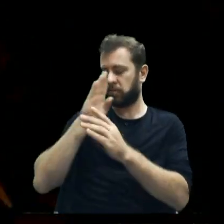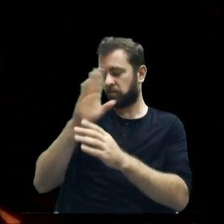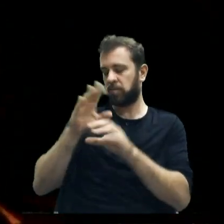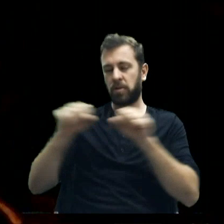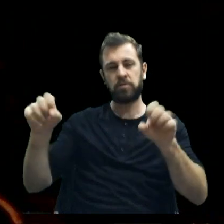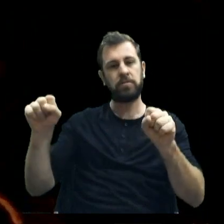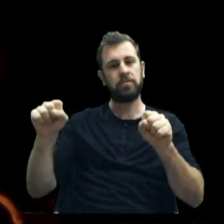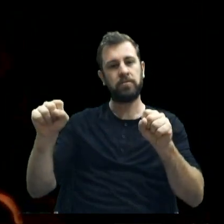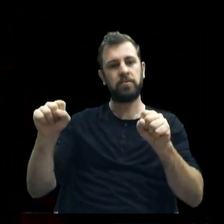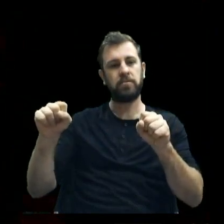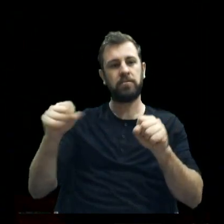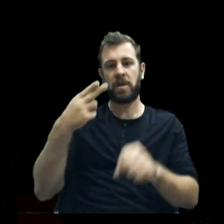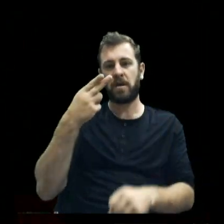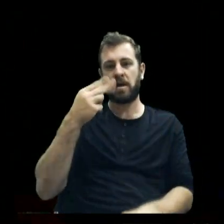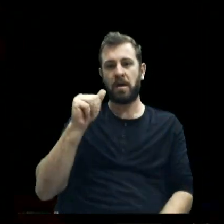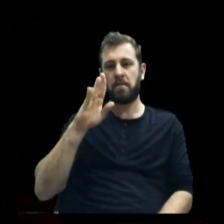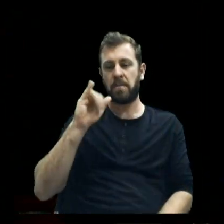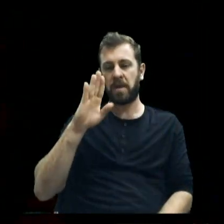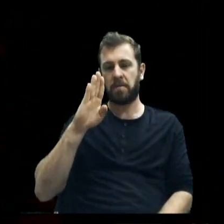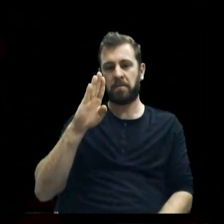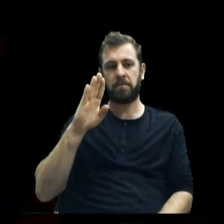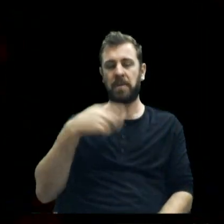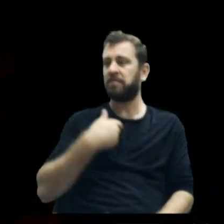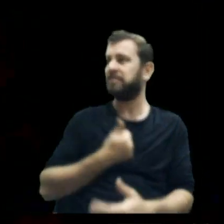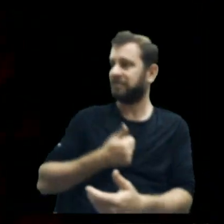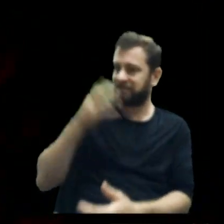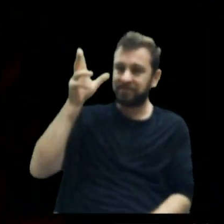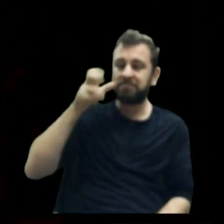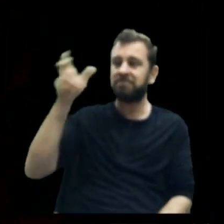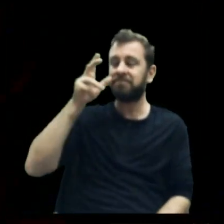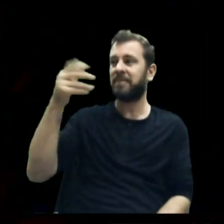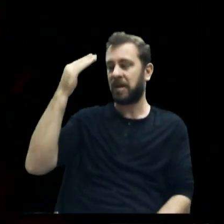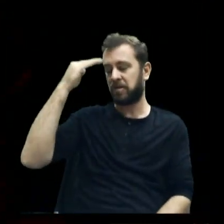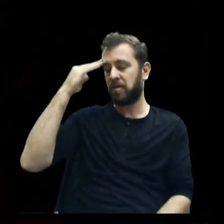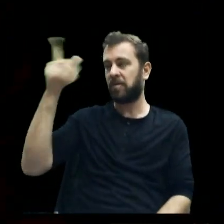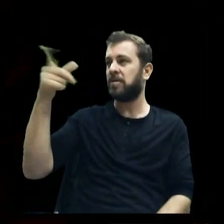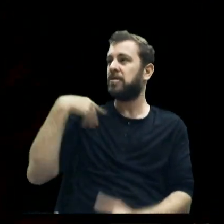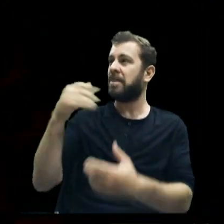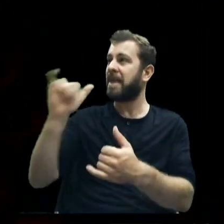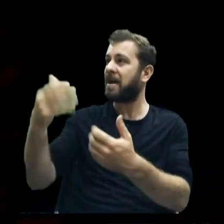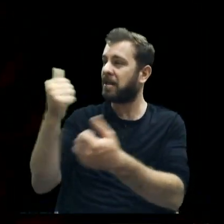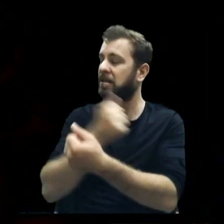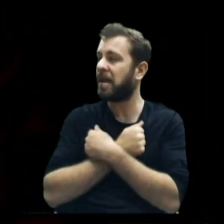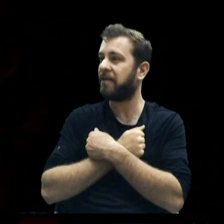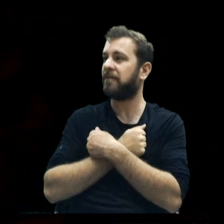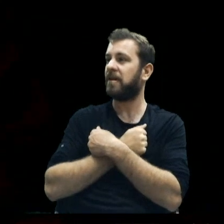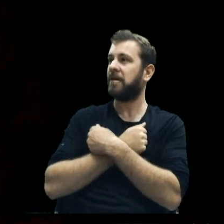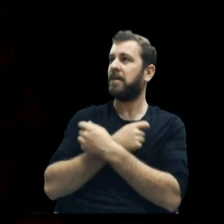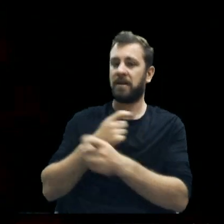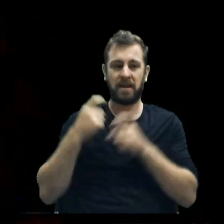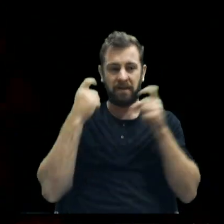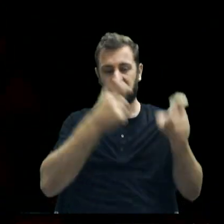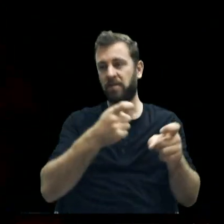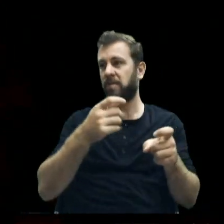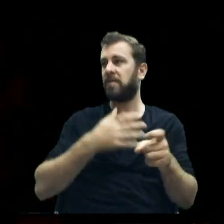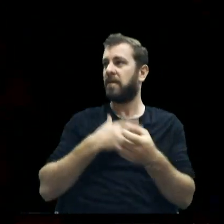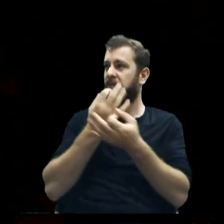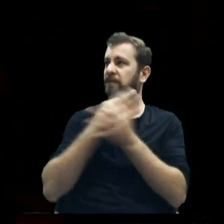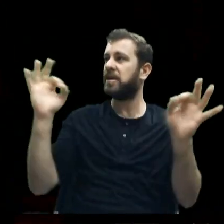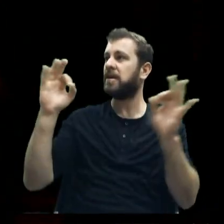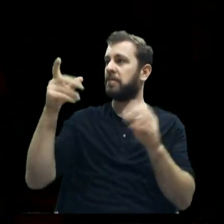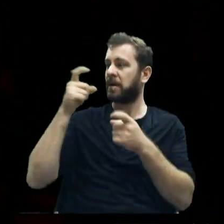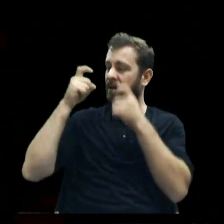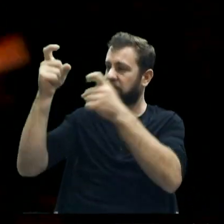Habib hears this and says, I had no idea you had love for my Mawla. With that love, I give you azadi. I give you freedom. He